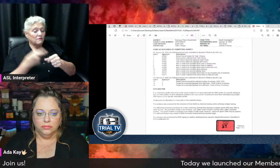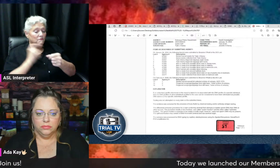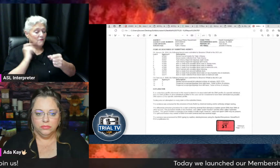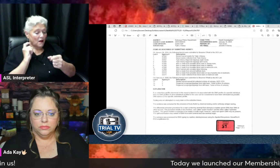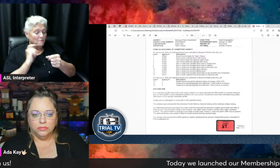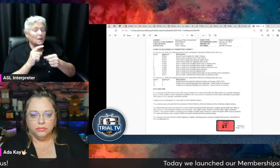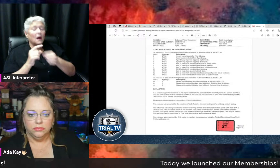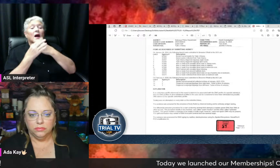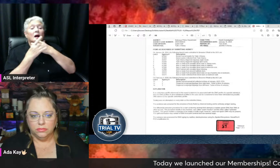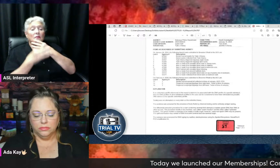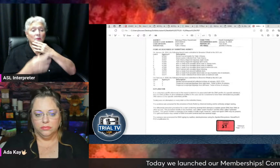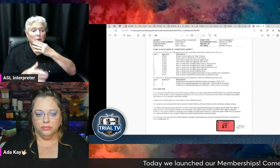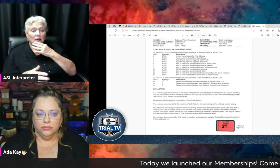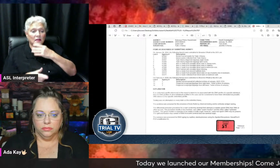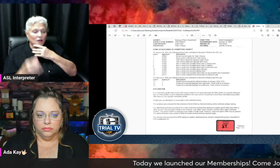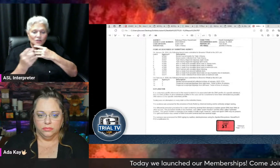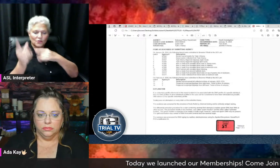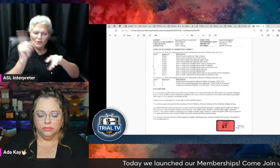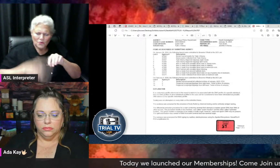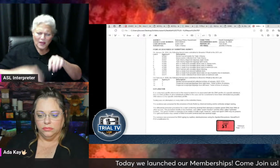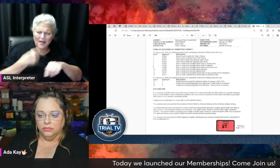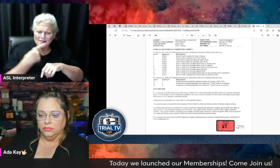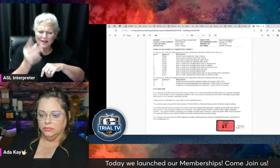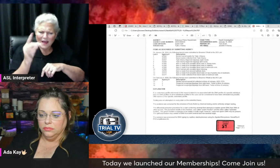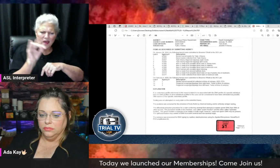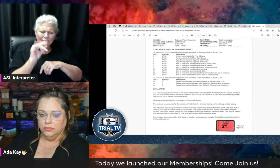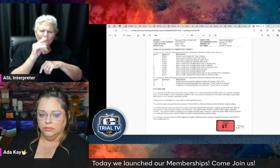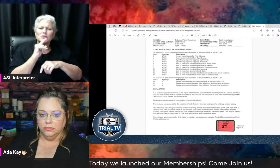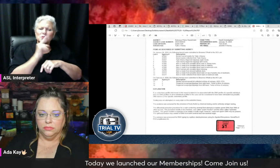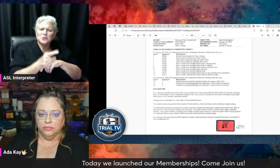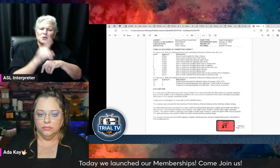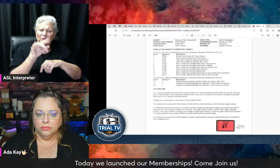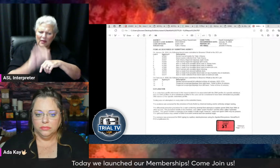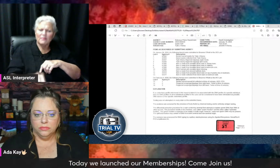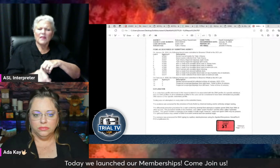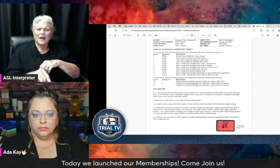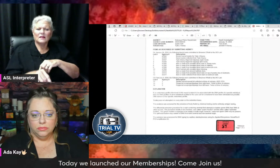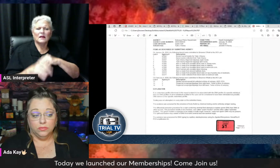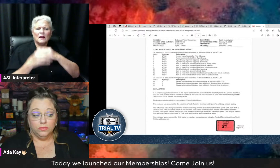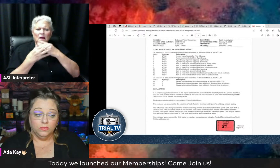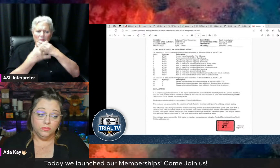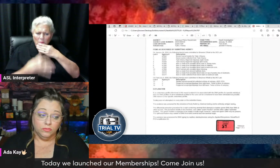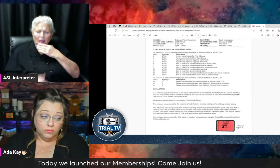Jennifer Dazey's blood, can you? I cannot say that.